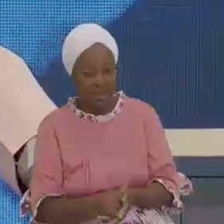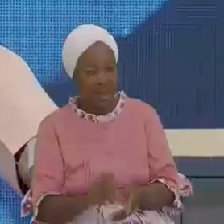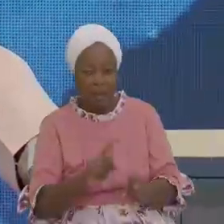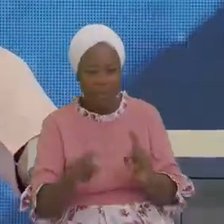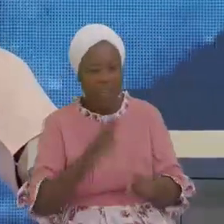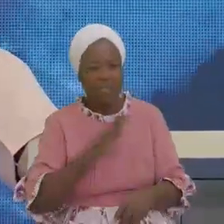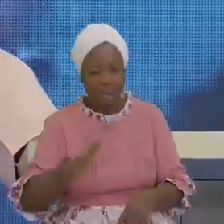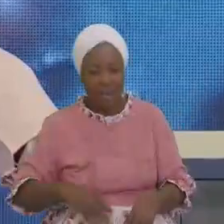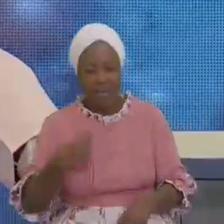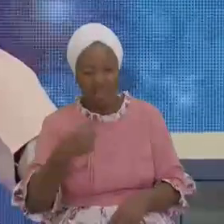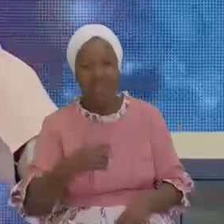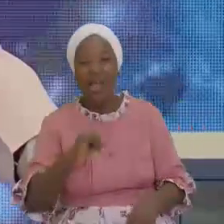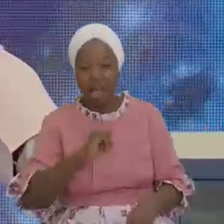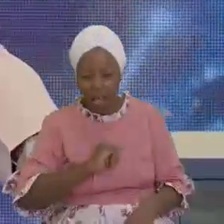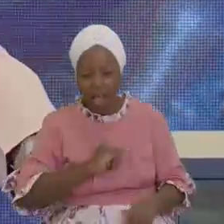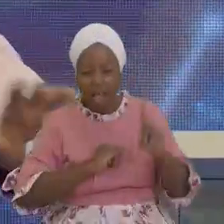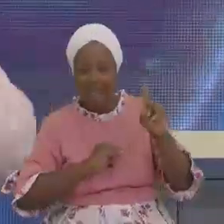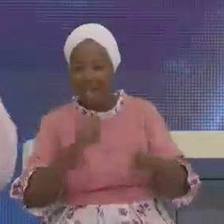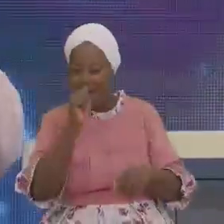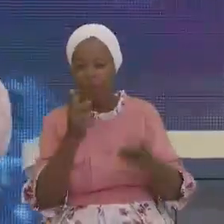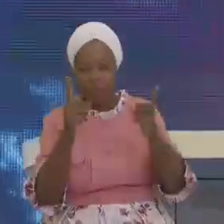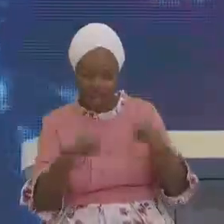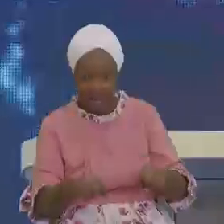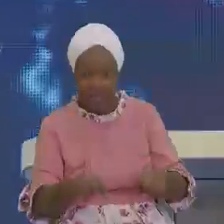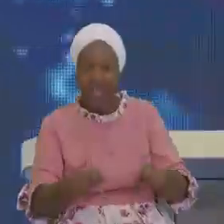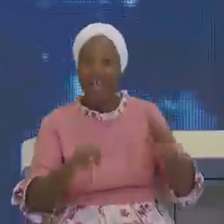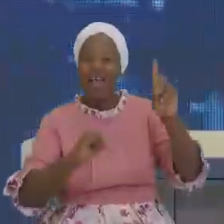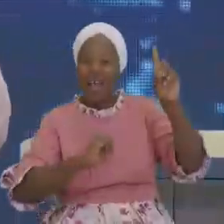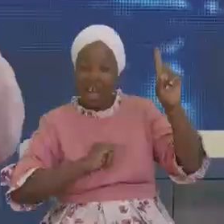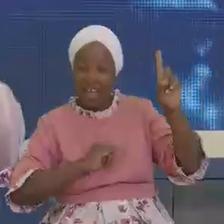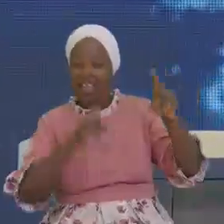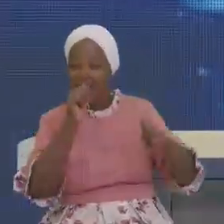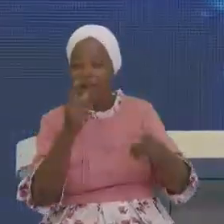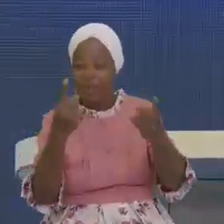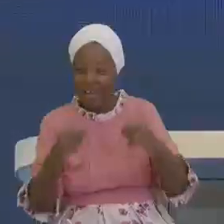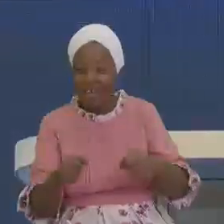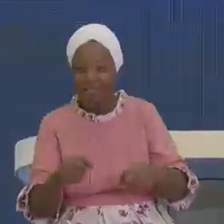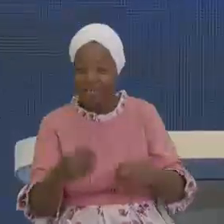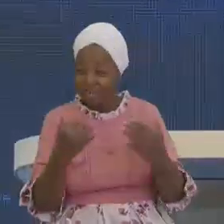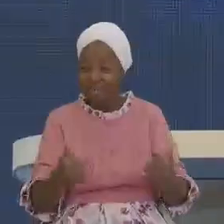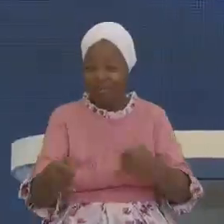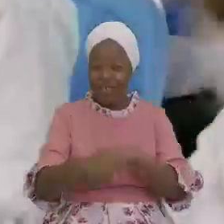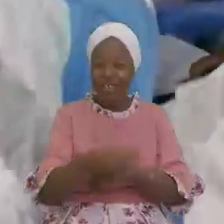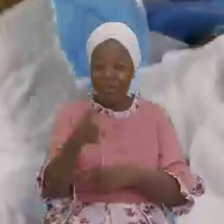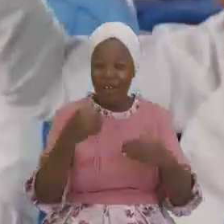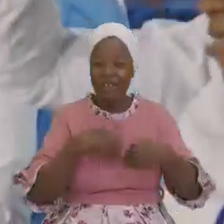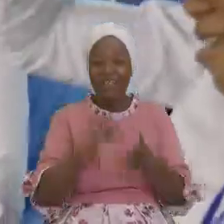said, I am come. I am come. Today you are going to have new